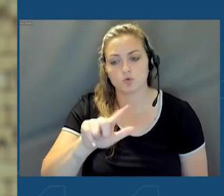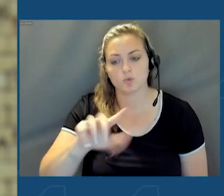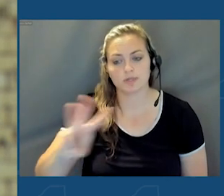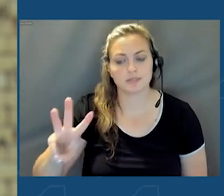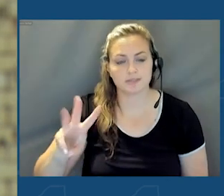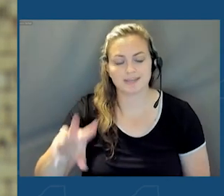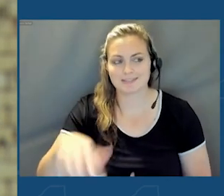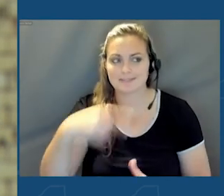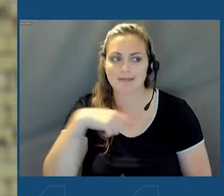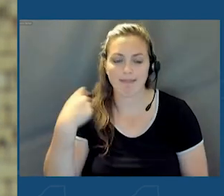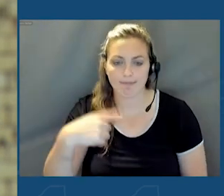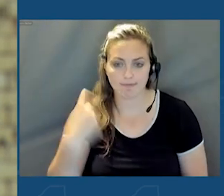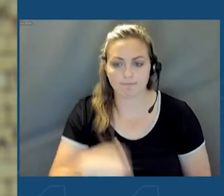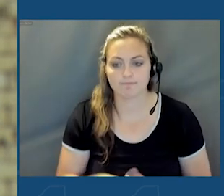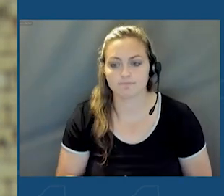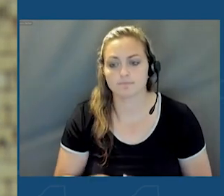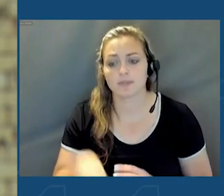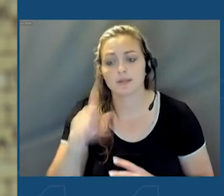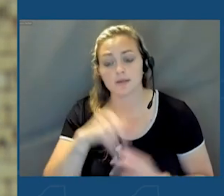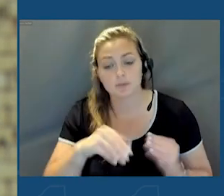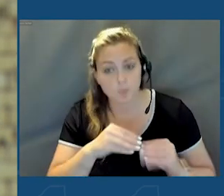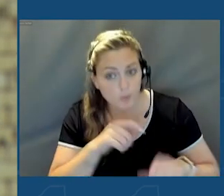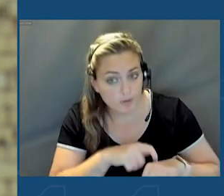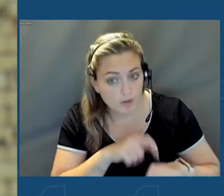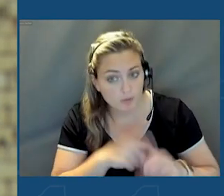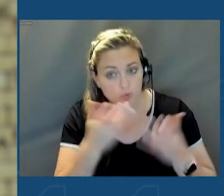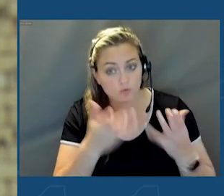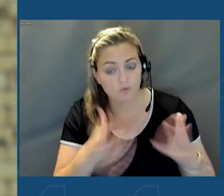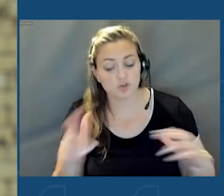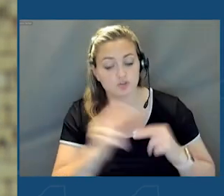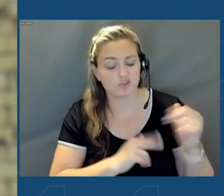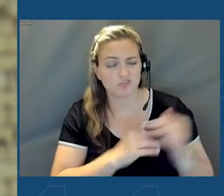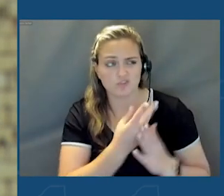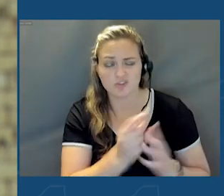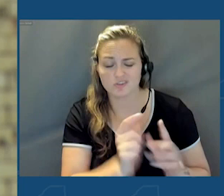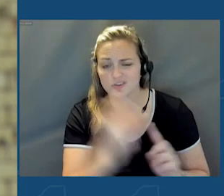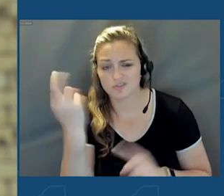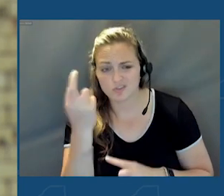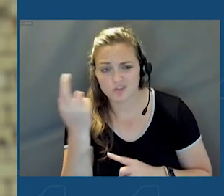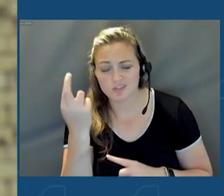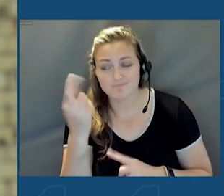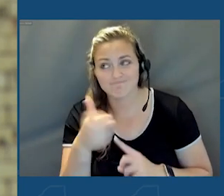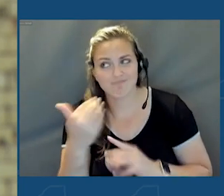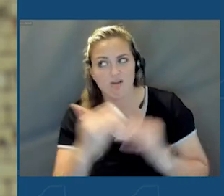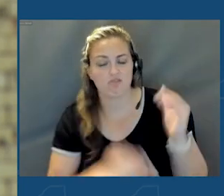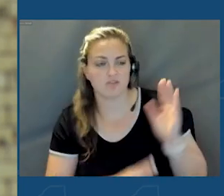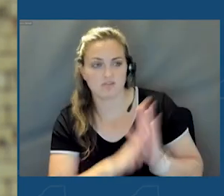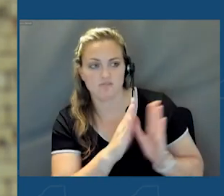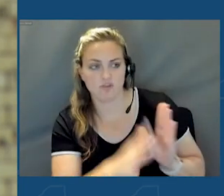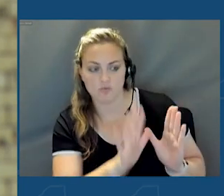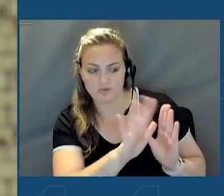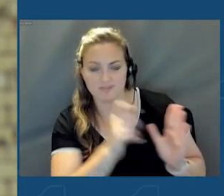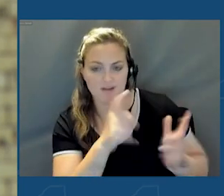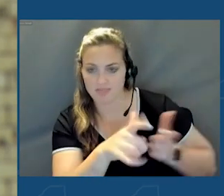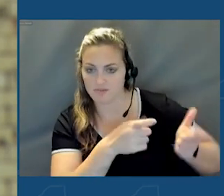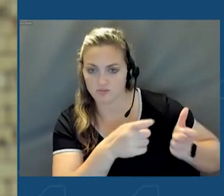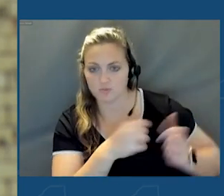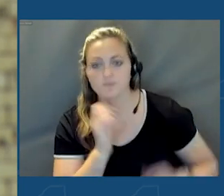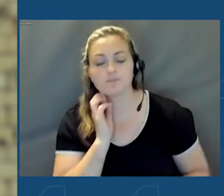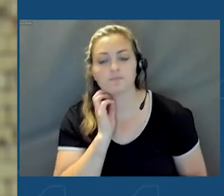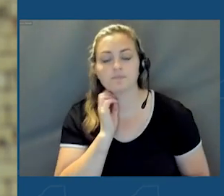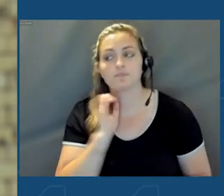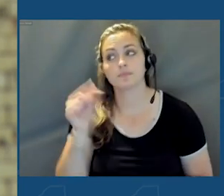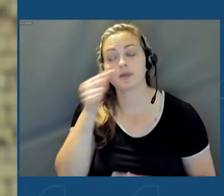deadline and need more time to complete construction for a variety of reasons outside of the developer's control. Governor